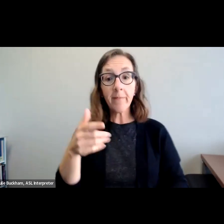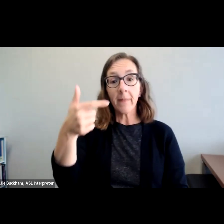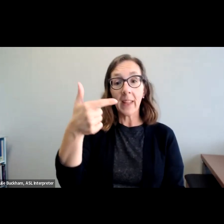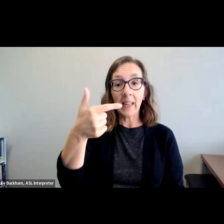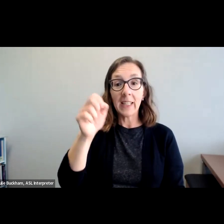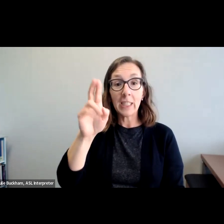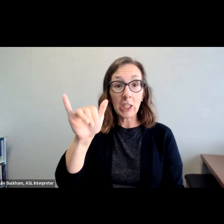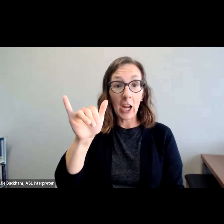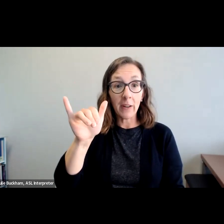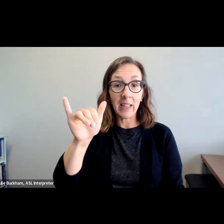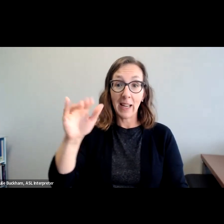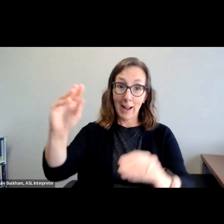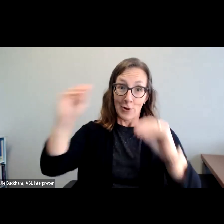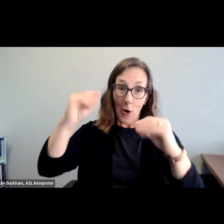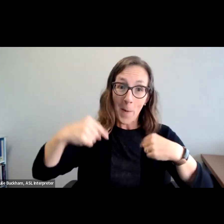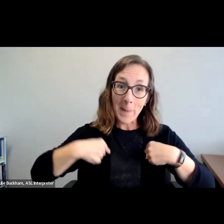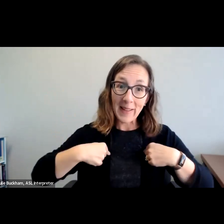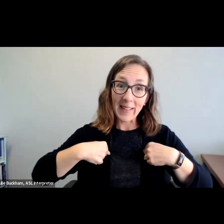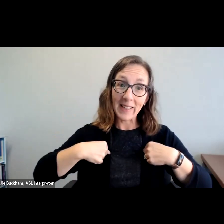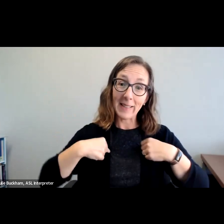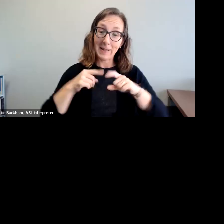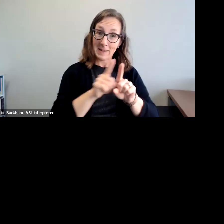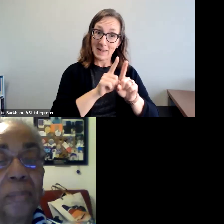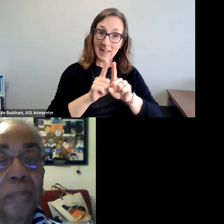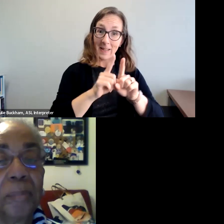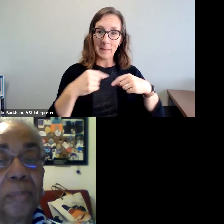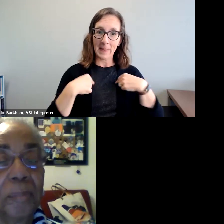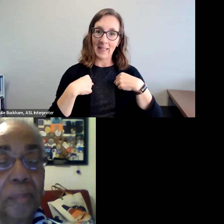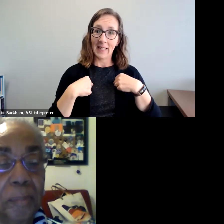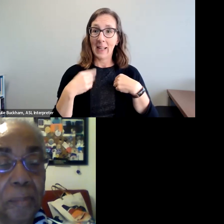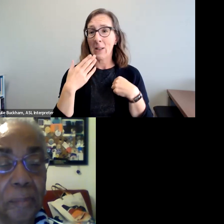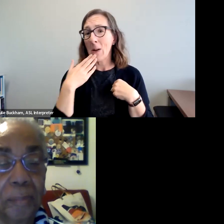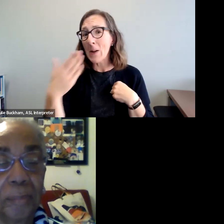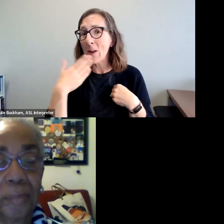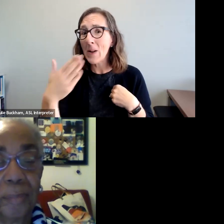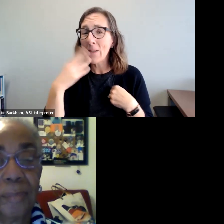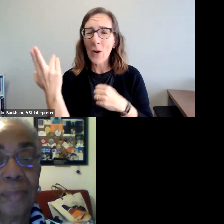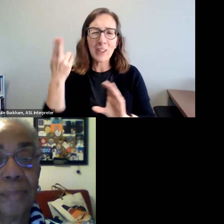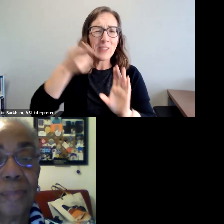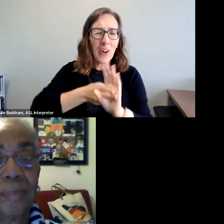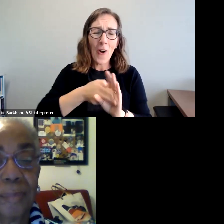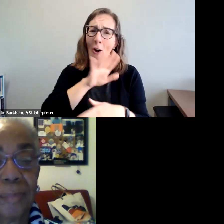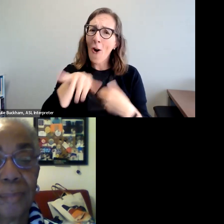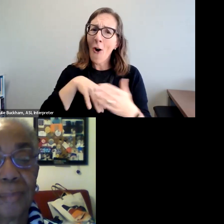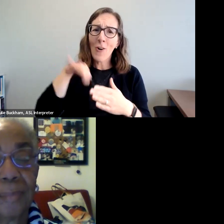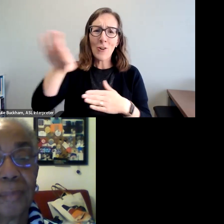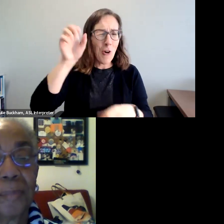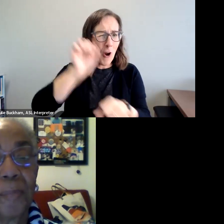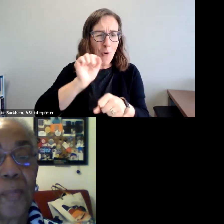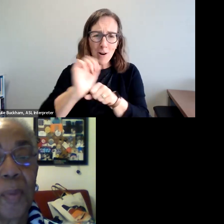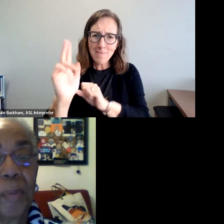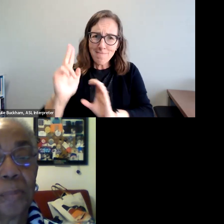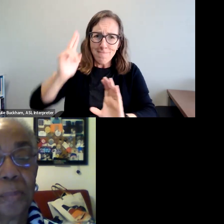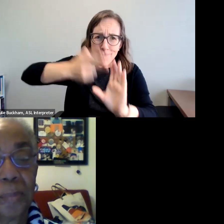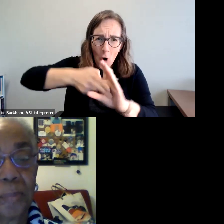one of my mentors, and I'm so grateful that you fought and fought to get on this webinar, Gerry. Thank you for all your effort to